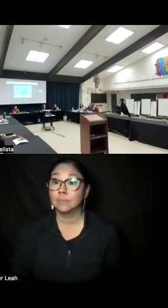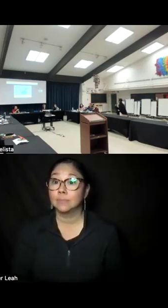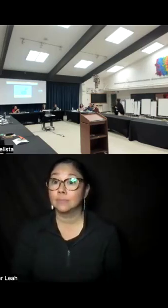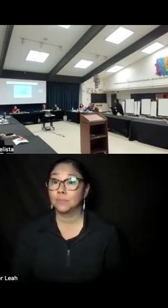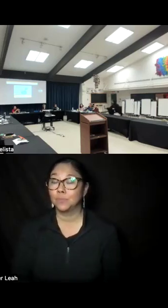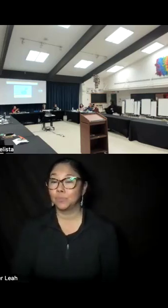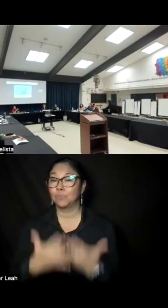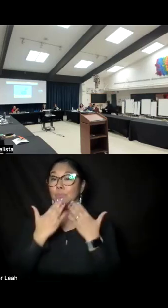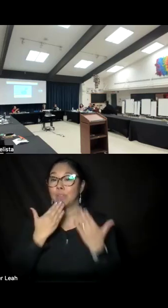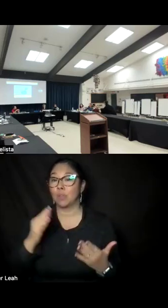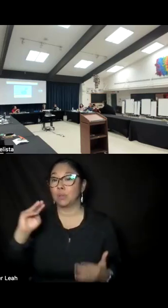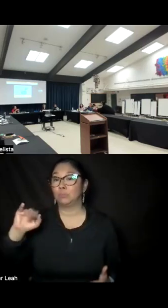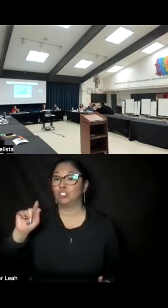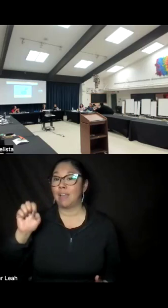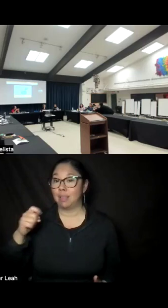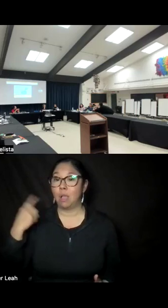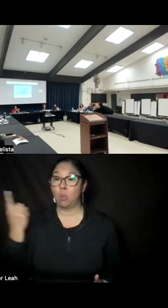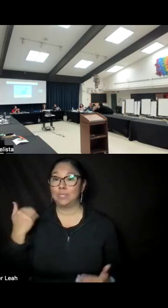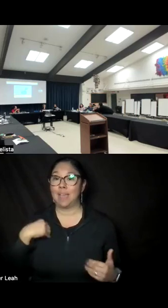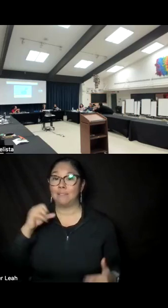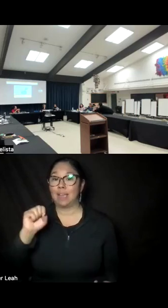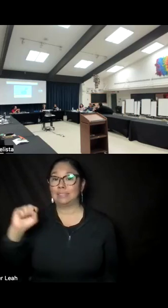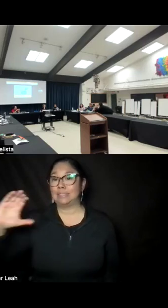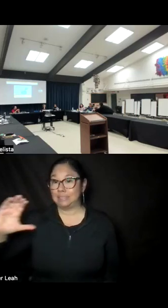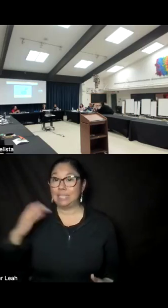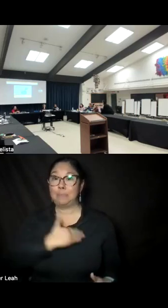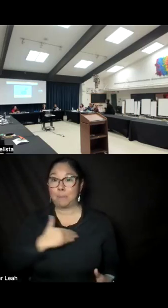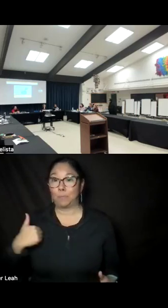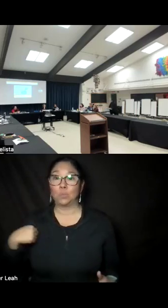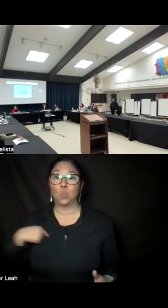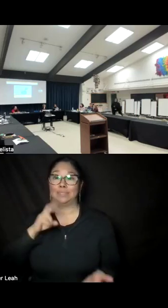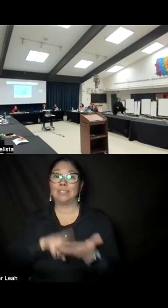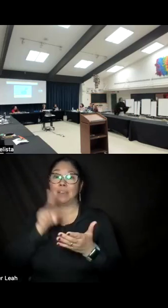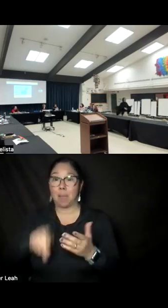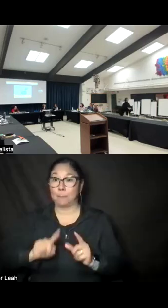Thank you, Michelle. And we always have SSC members. We've signed up to